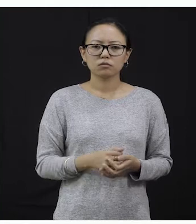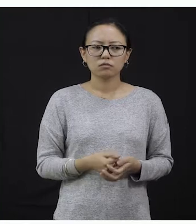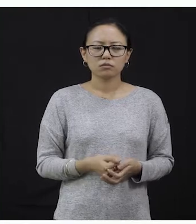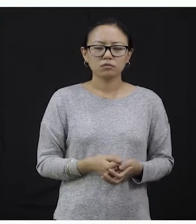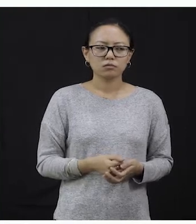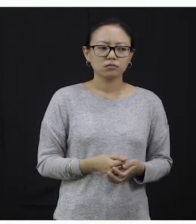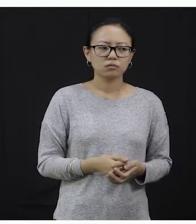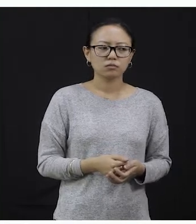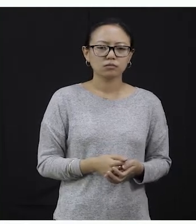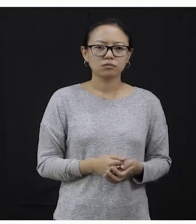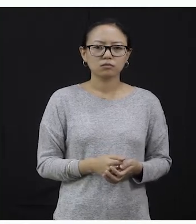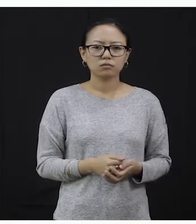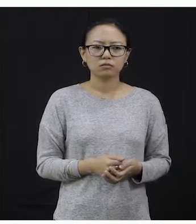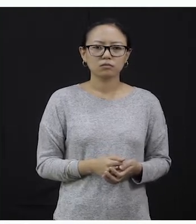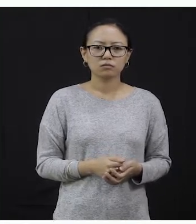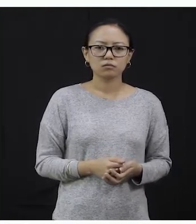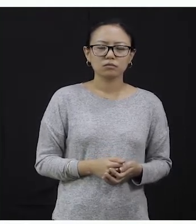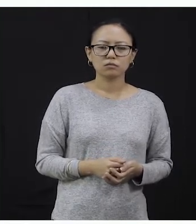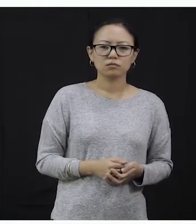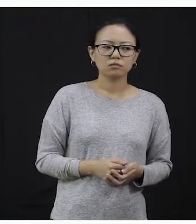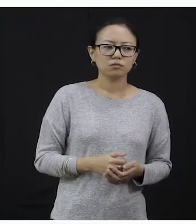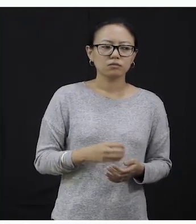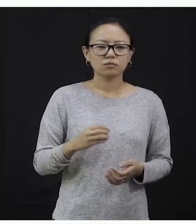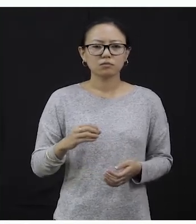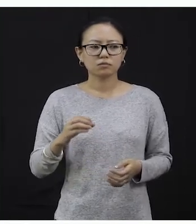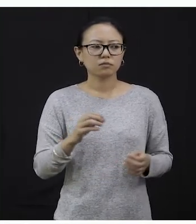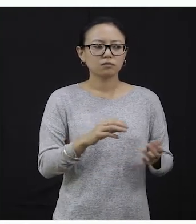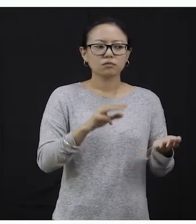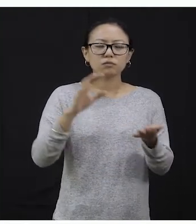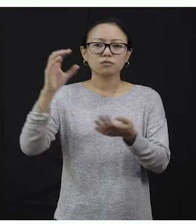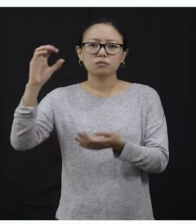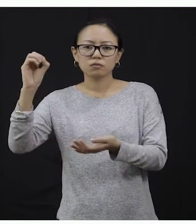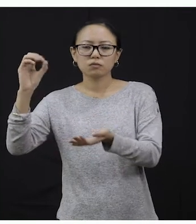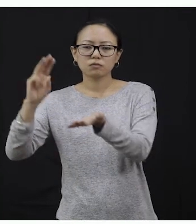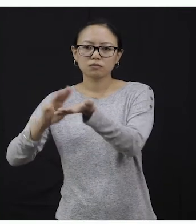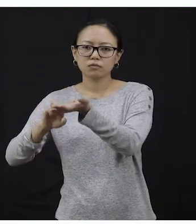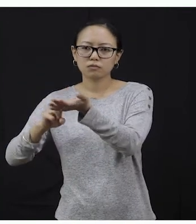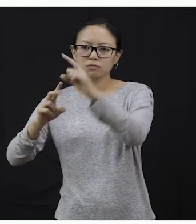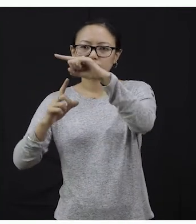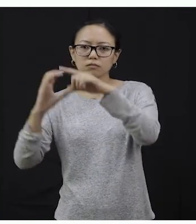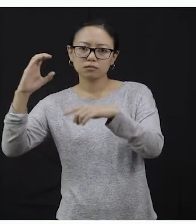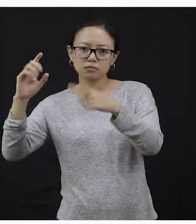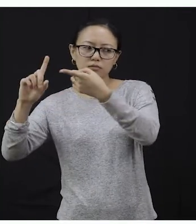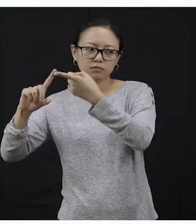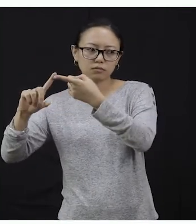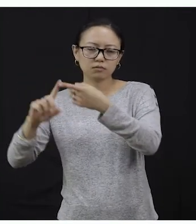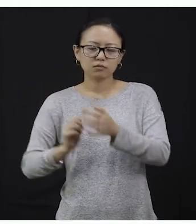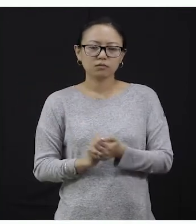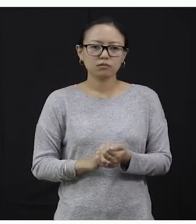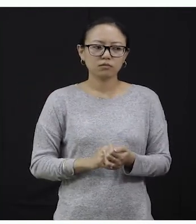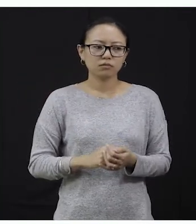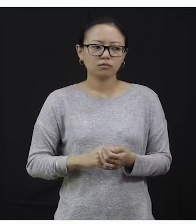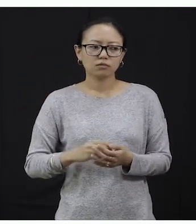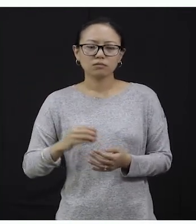place. So it is placed on. It is placed on once. Okay, once, and you will get only 1 munch.